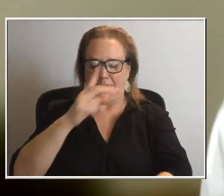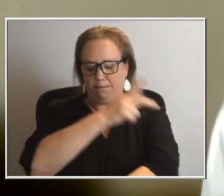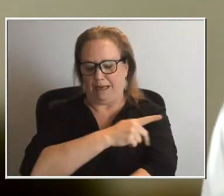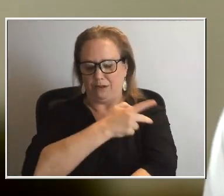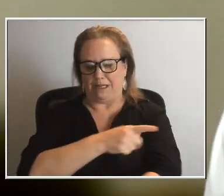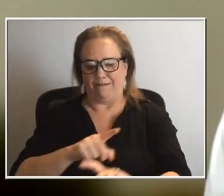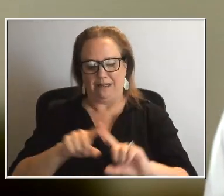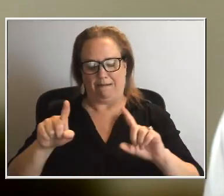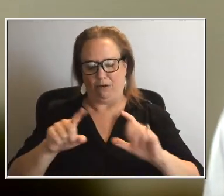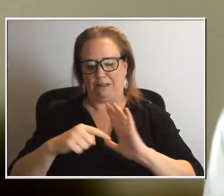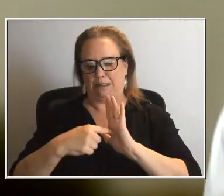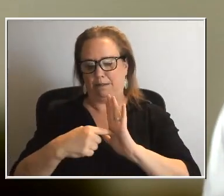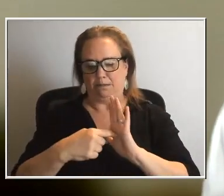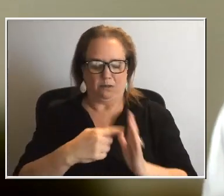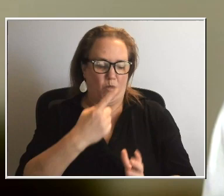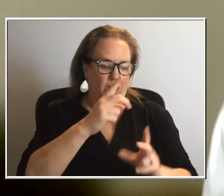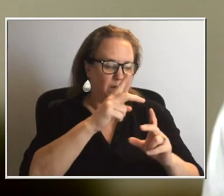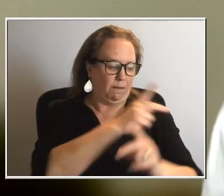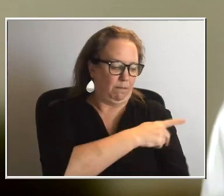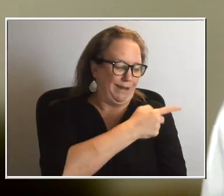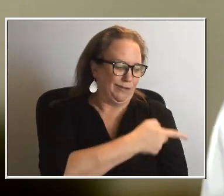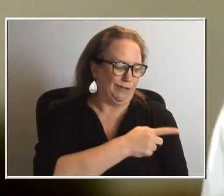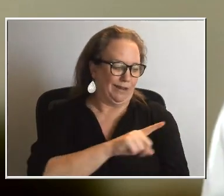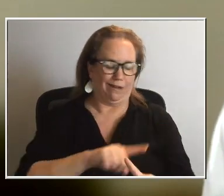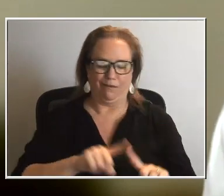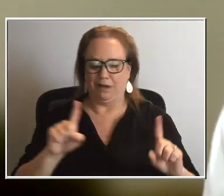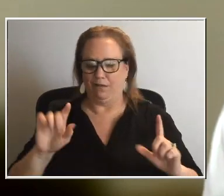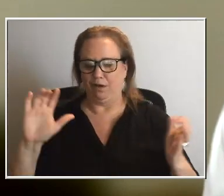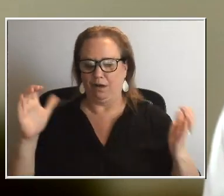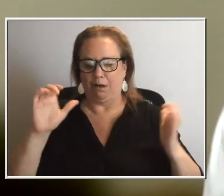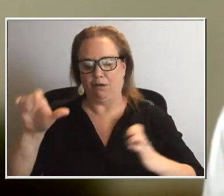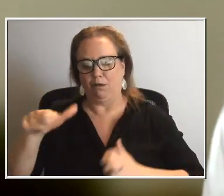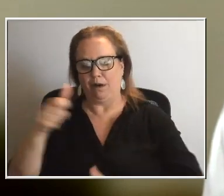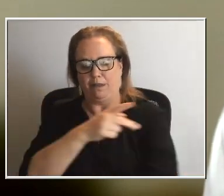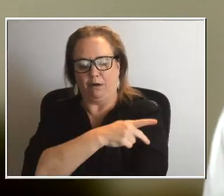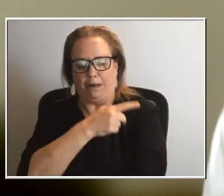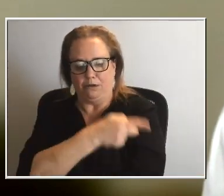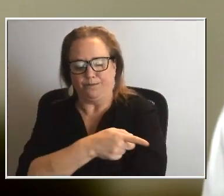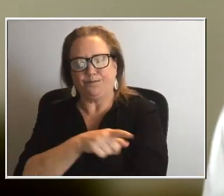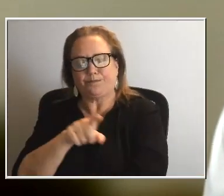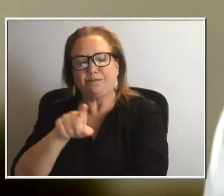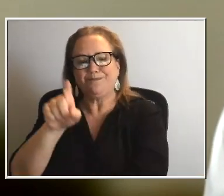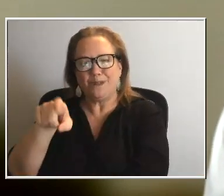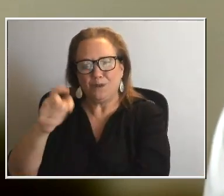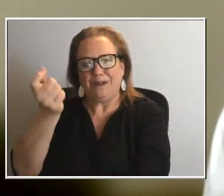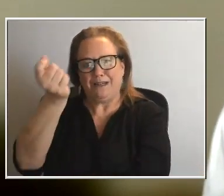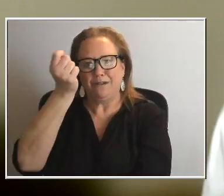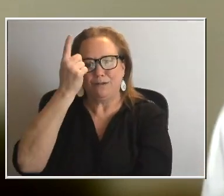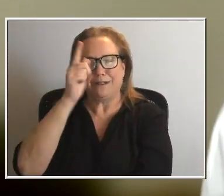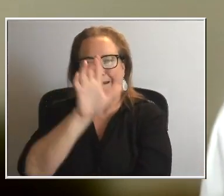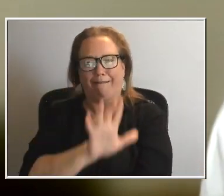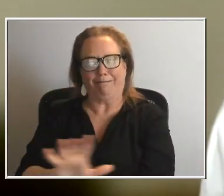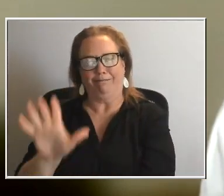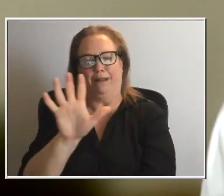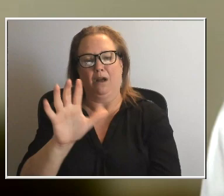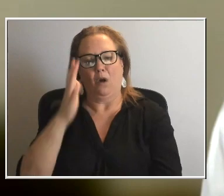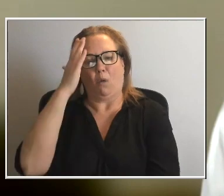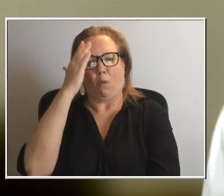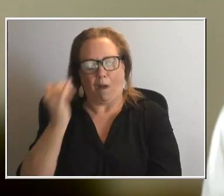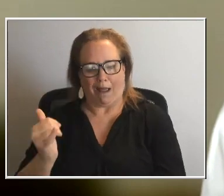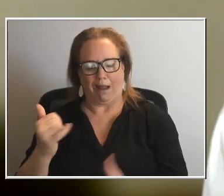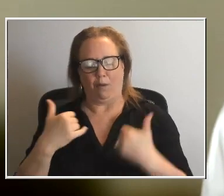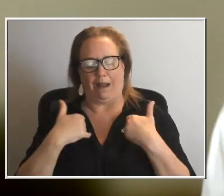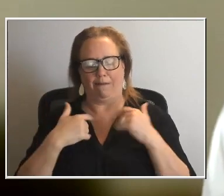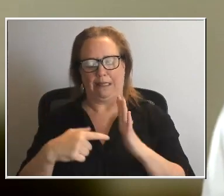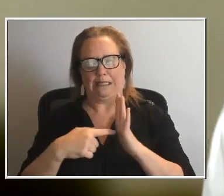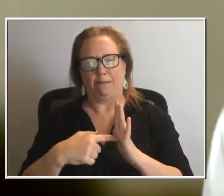One patient can have different symptoms from the other. So we have to understand the mechanisms, and it's asking the questions. Why are we having these